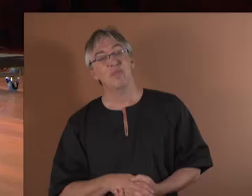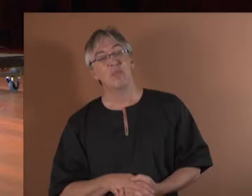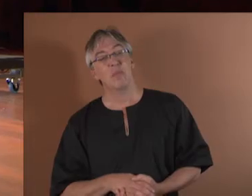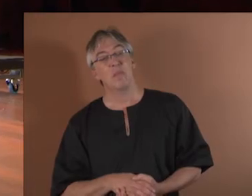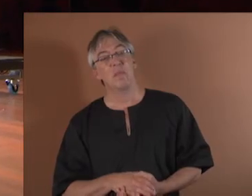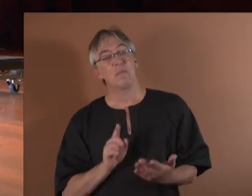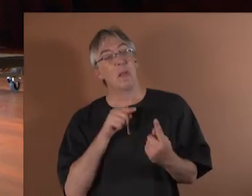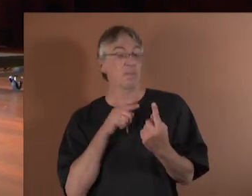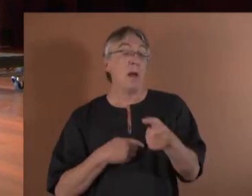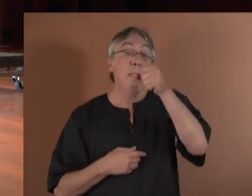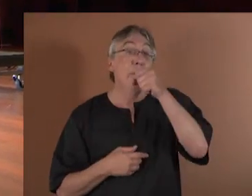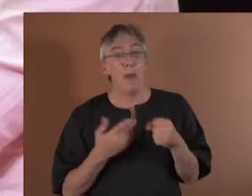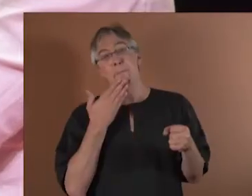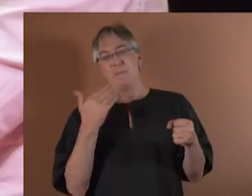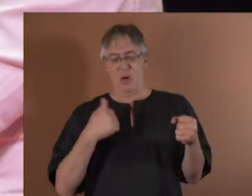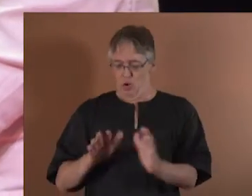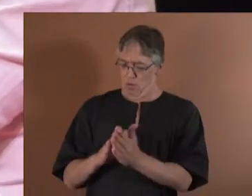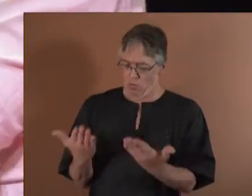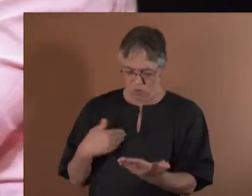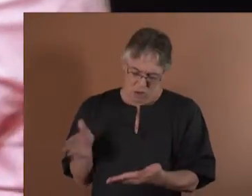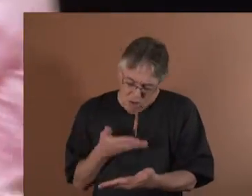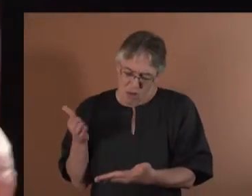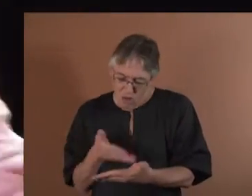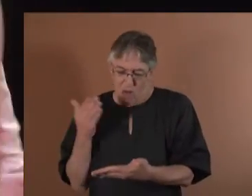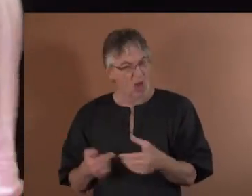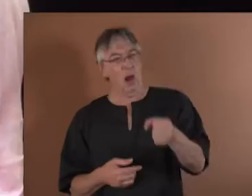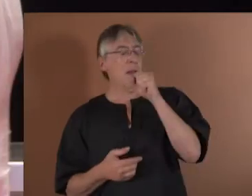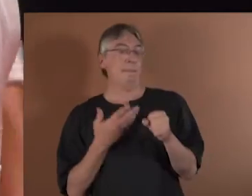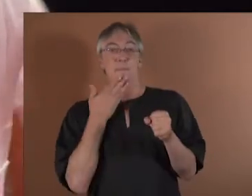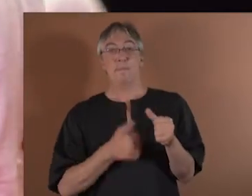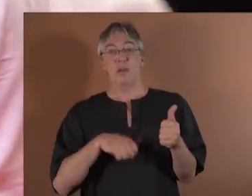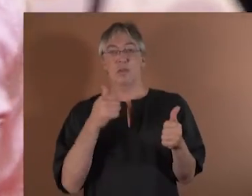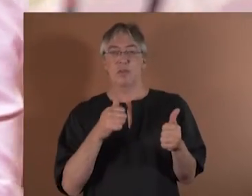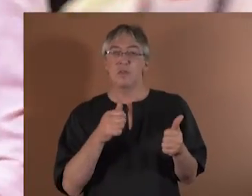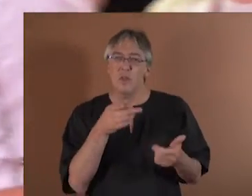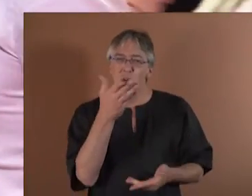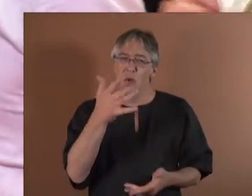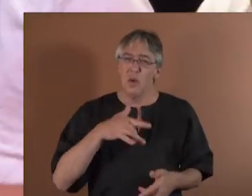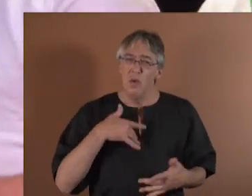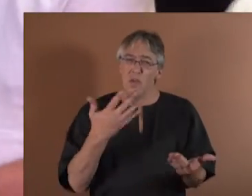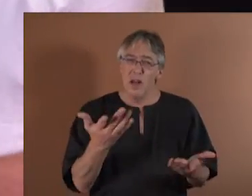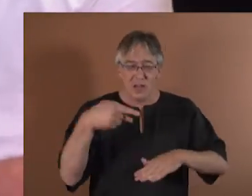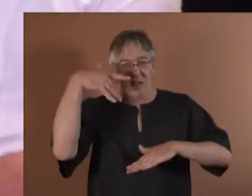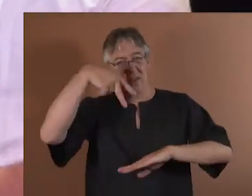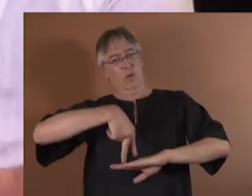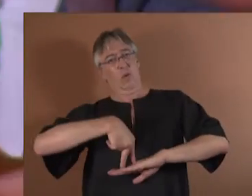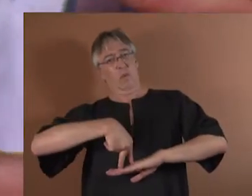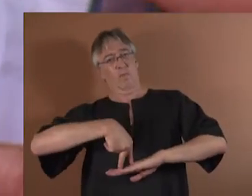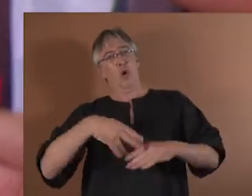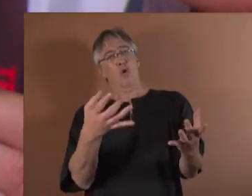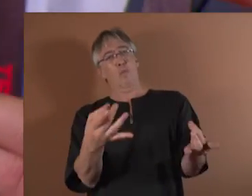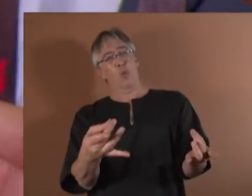lot better than the thick books he wrote. Yeah. Yeah. And you, how does it feel to be standing here... ...licking an icon called Buddha?